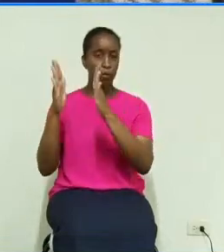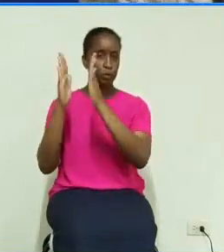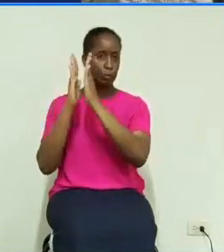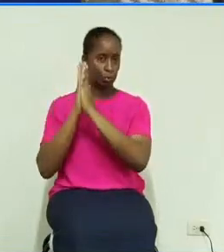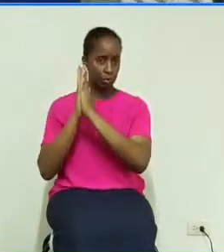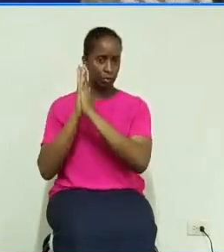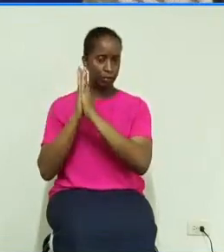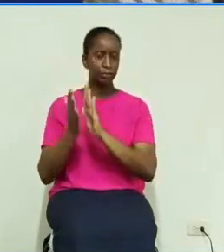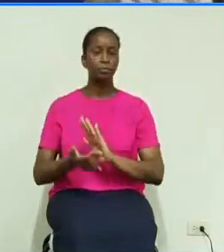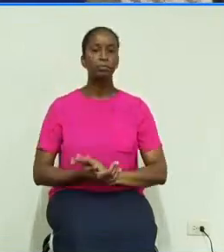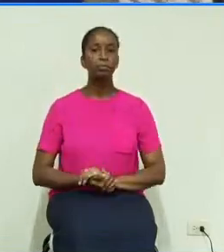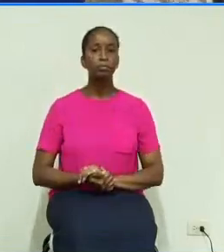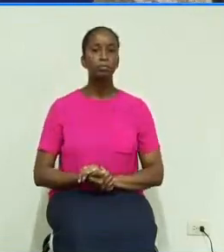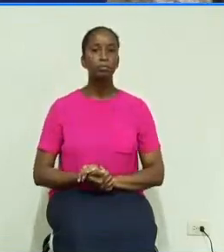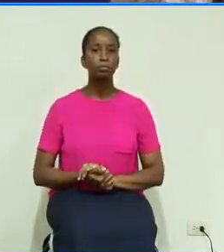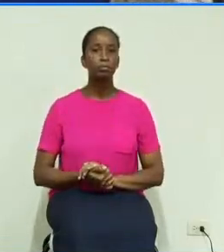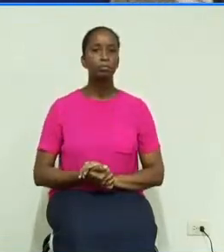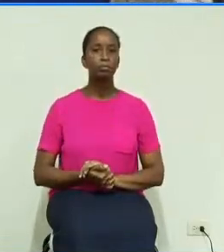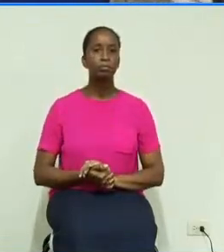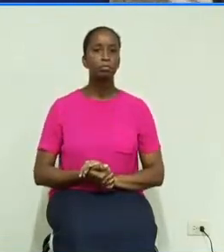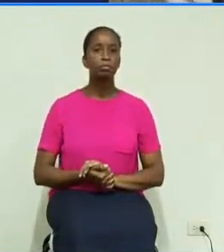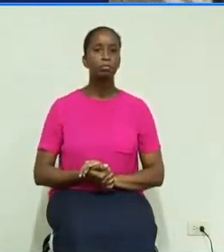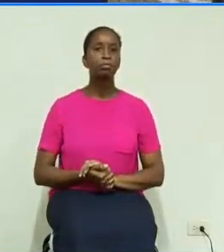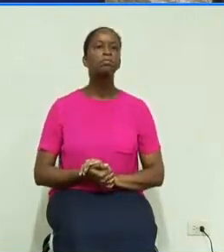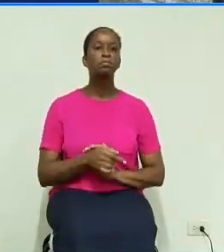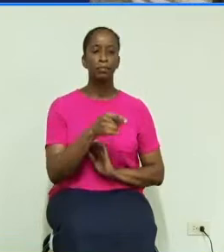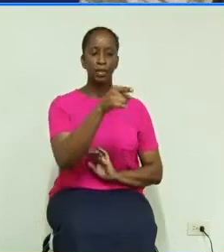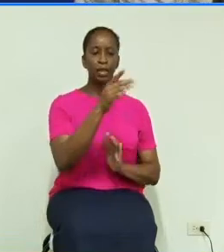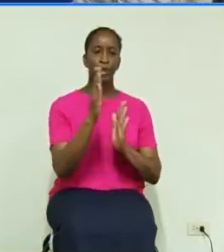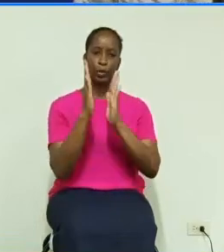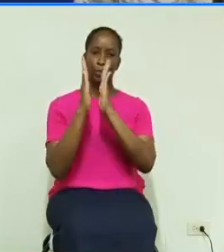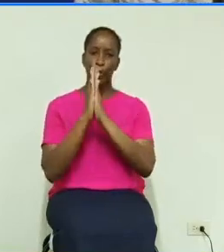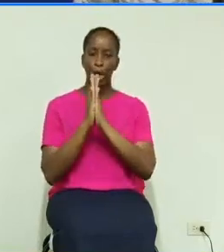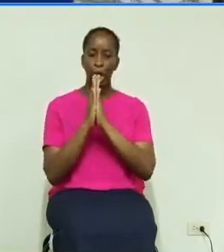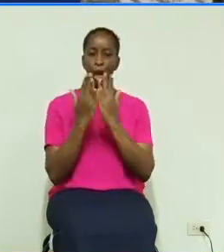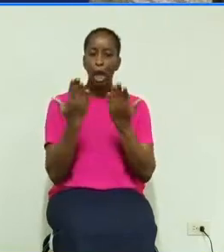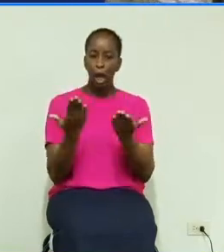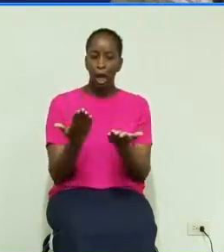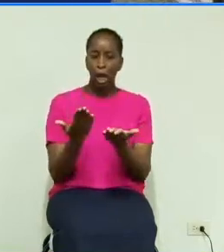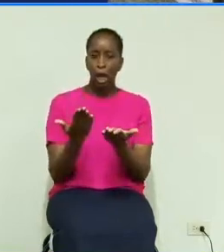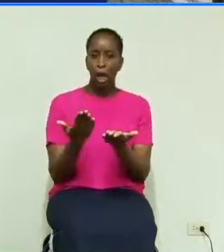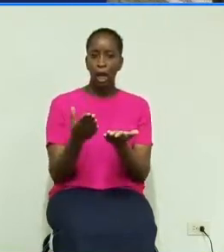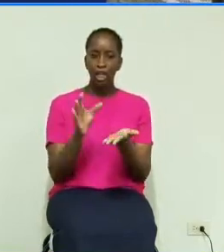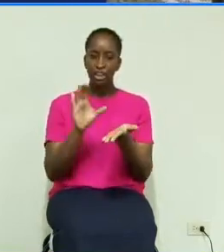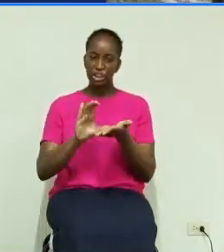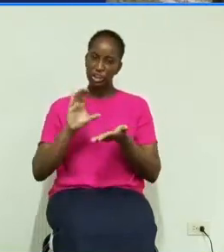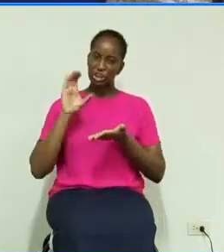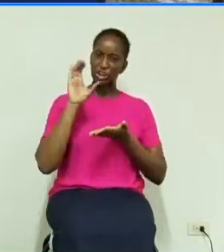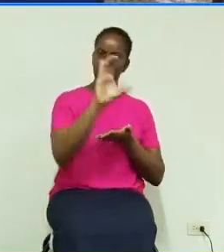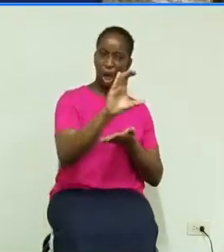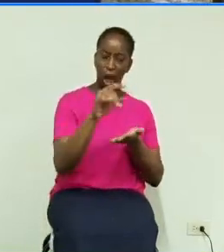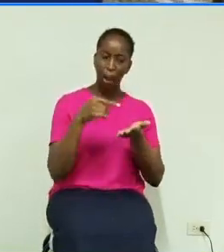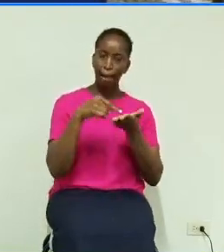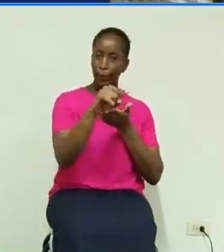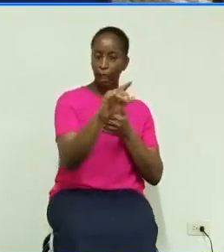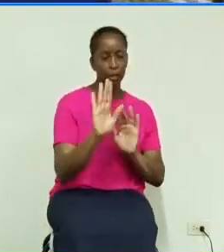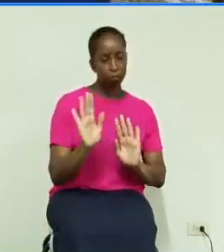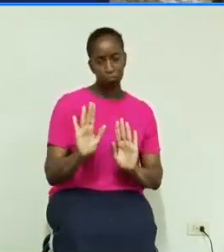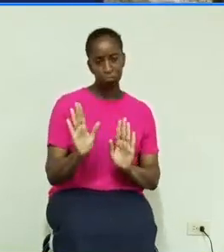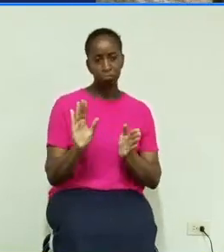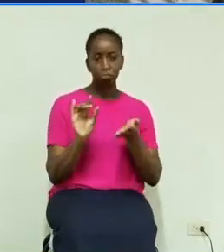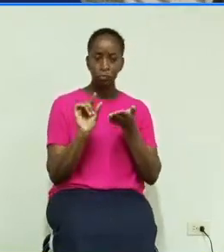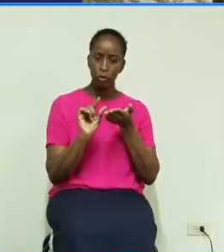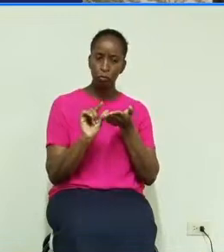therefore to give them some small recompense is a recognition of the fact that we have always had trained